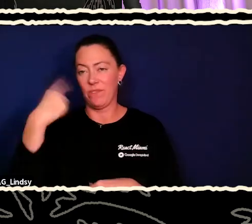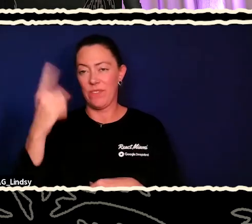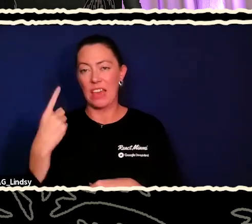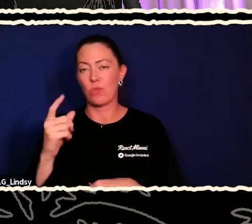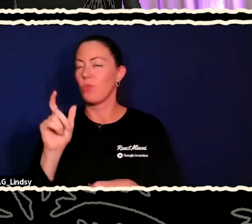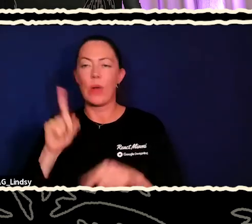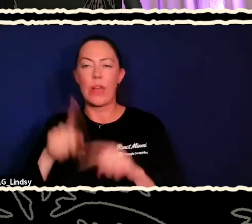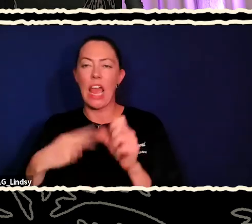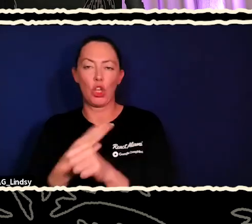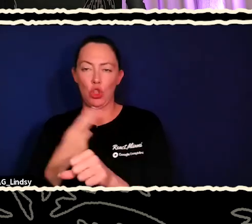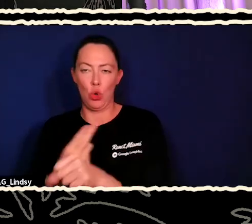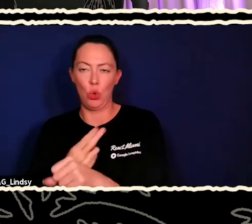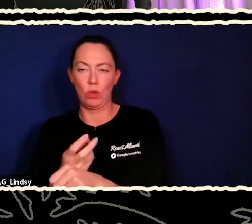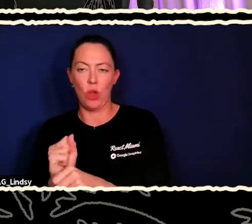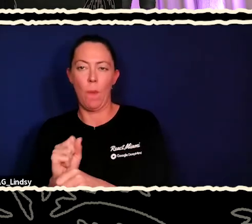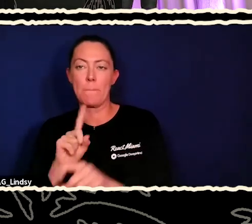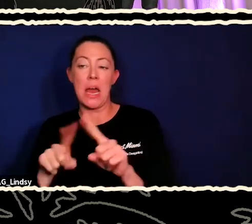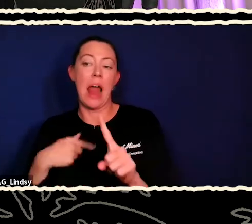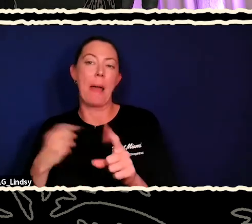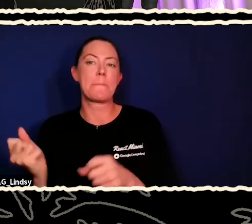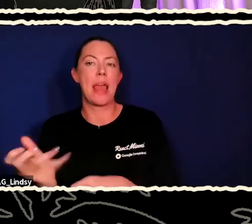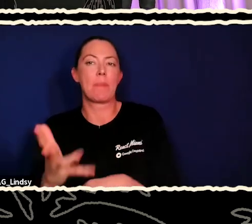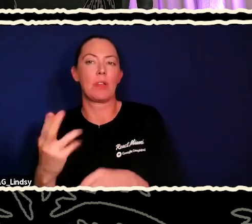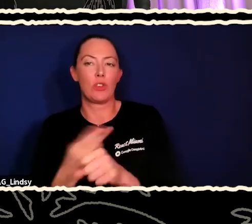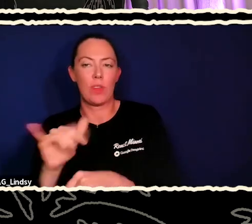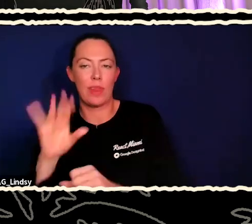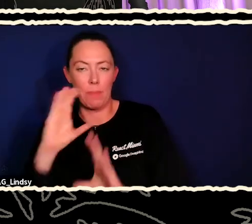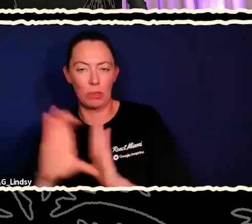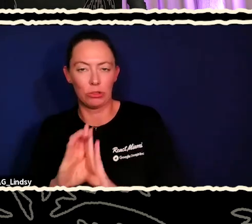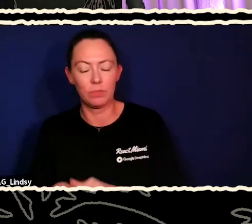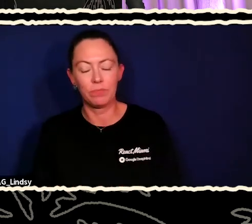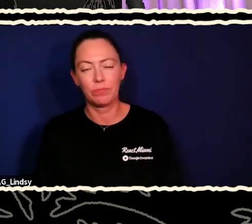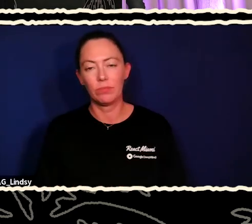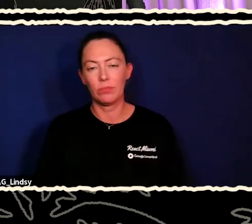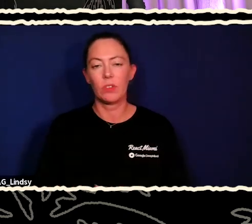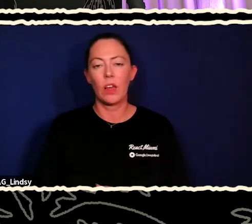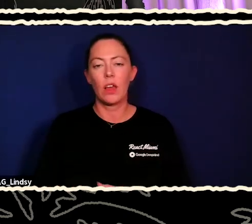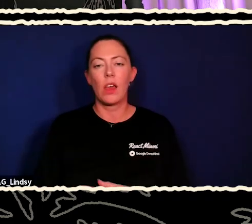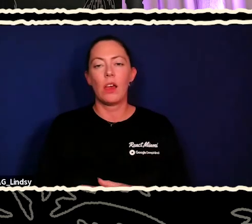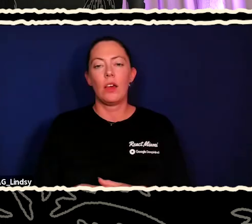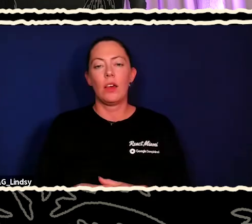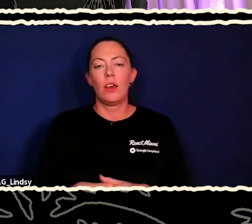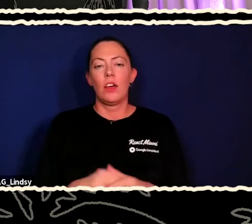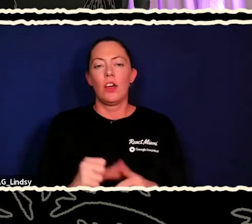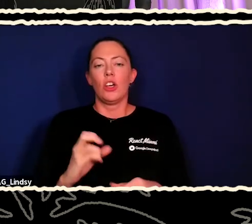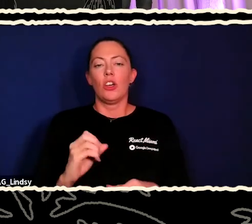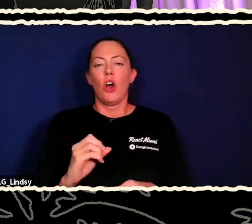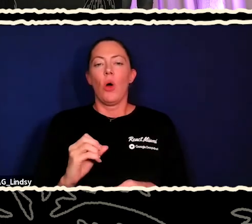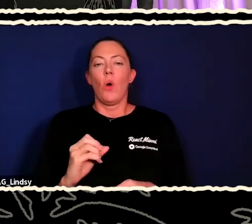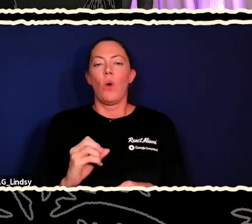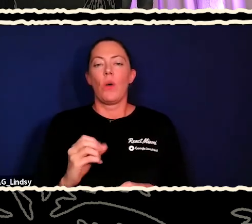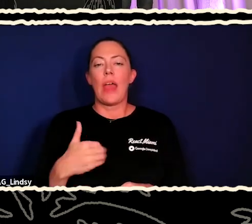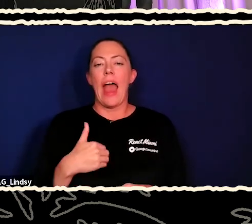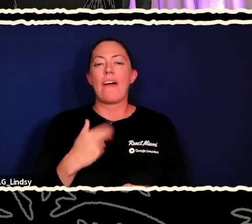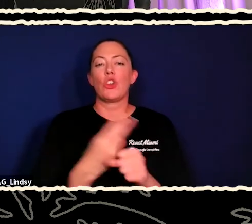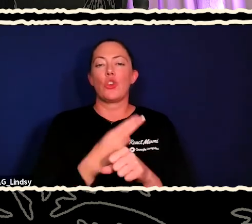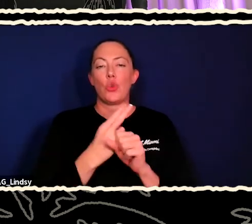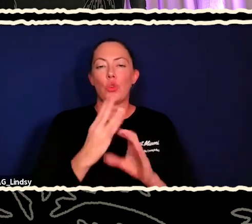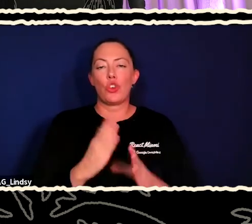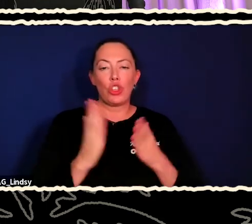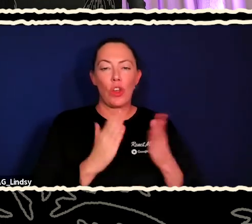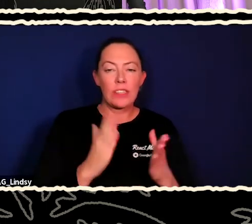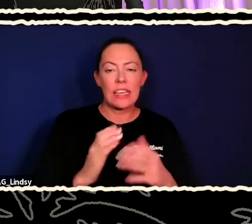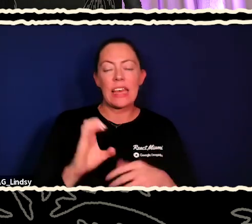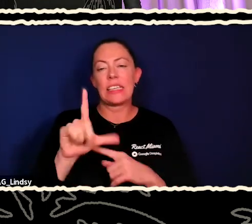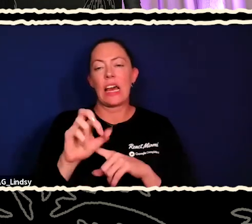we? 3 is end-user services, 4 is cloud providers, and at 5 nines, we have more focused things like payment